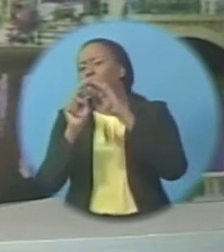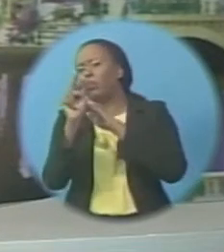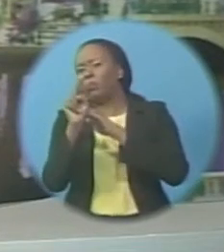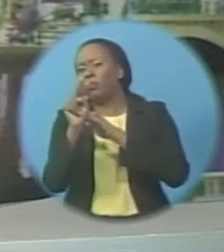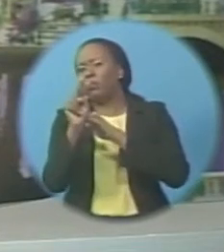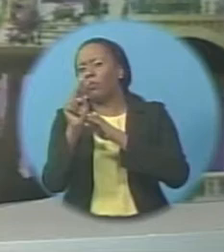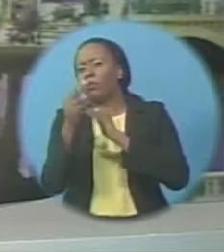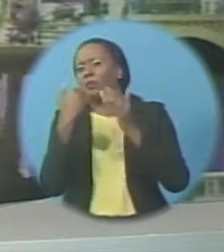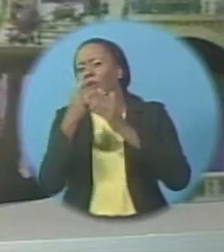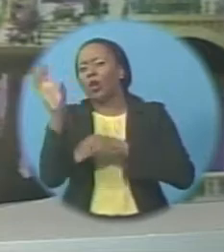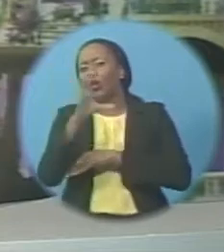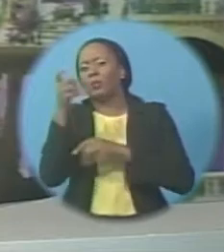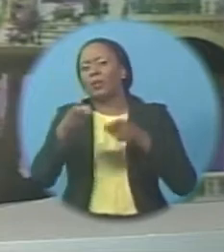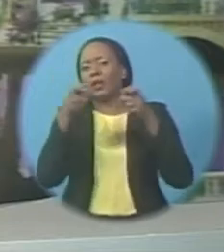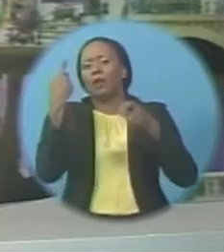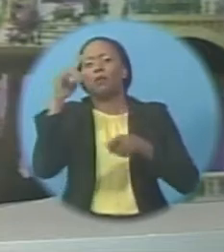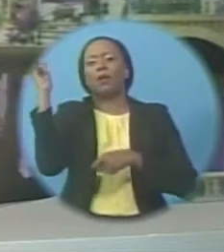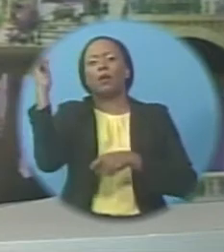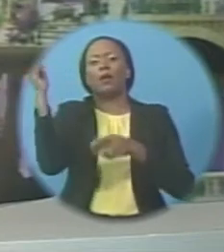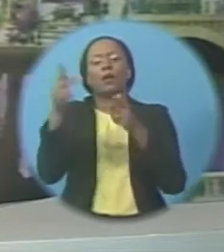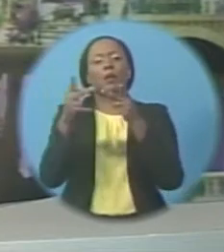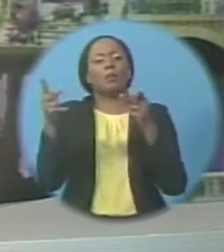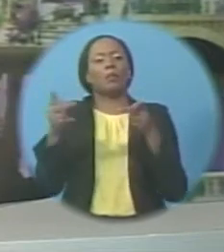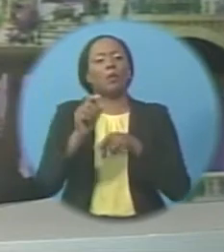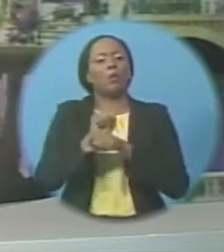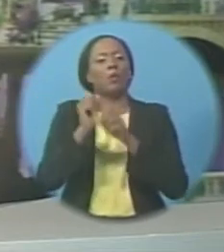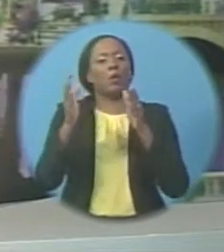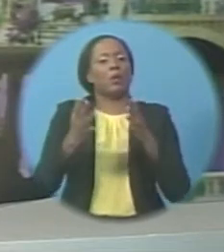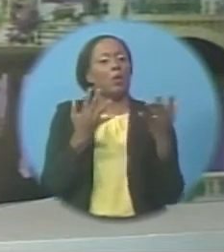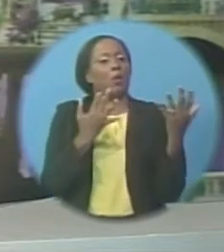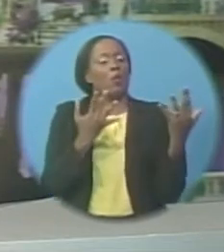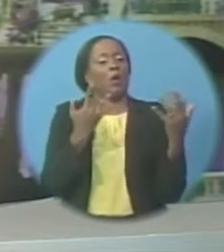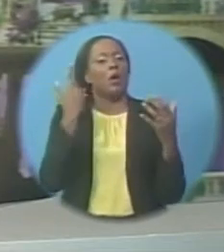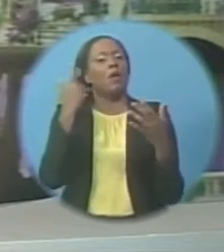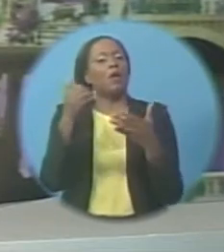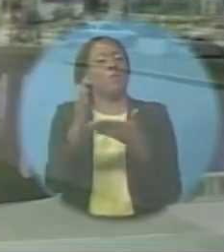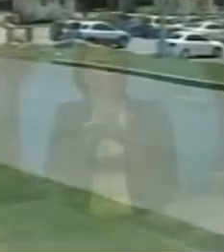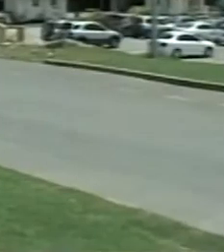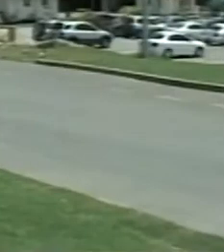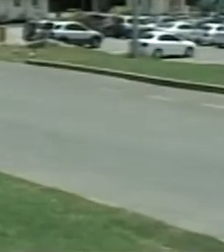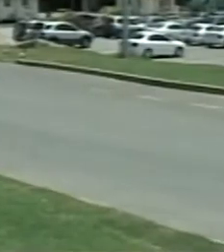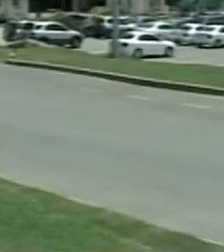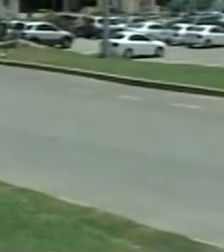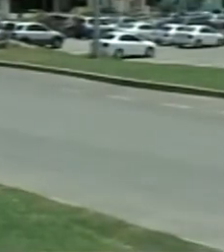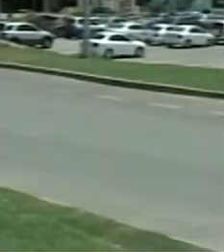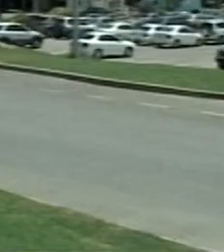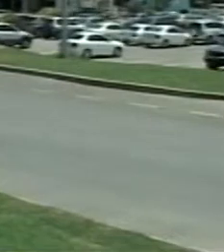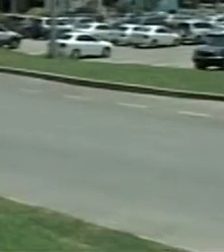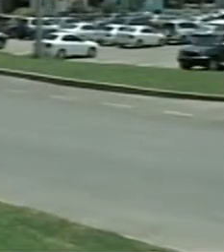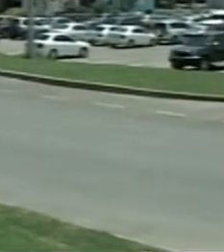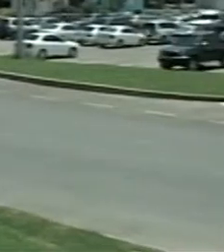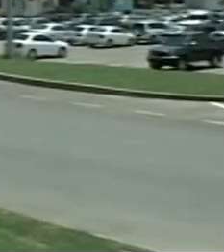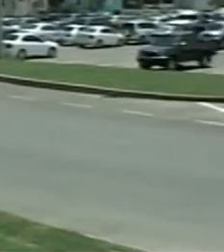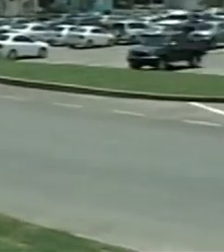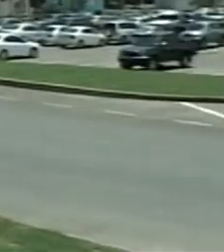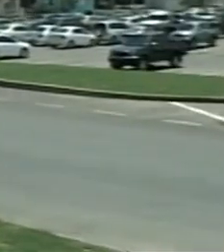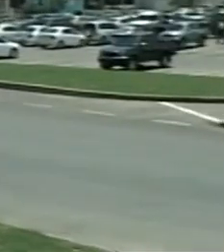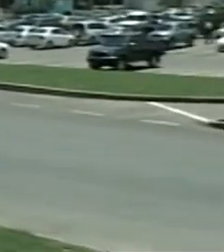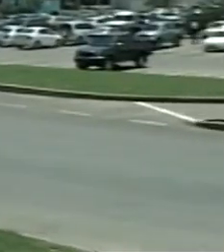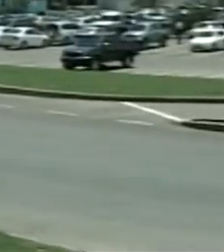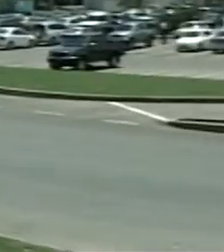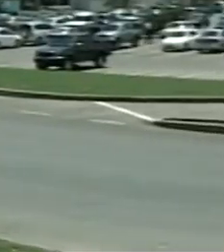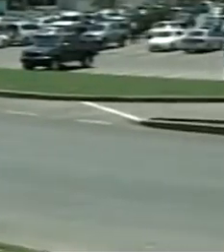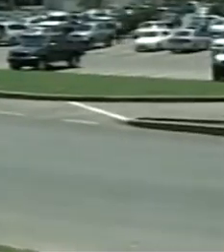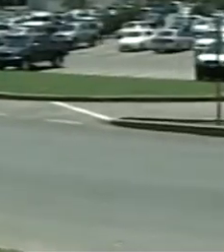early Christmas gift for the airport workers awaiting a long overdue salary increase. This should come in the form of an end